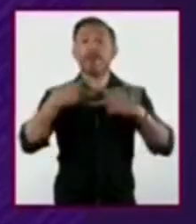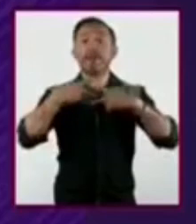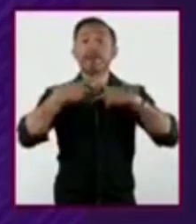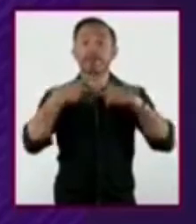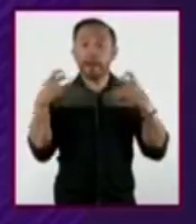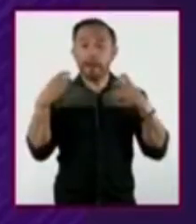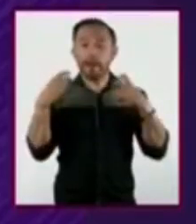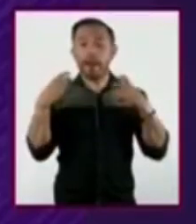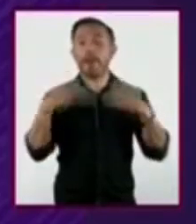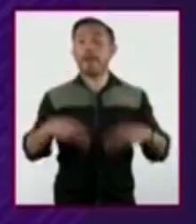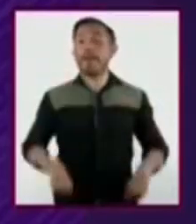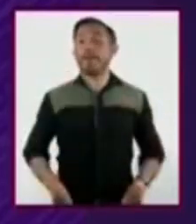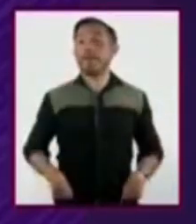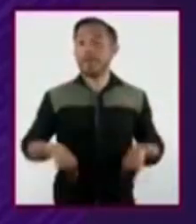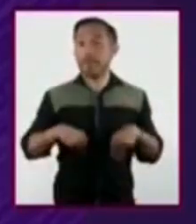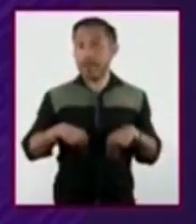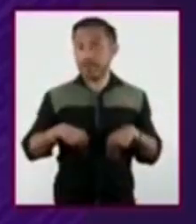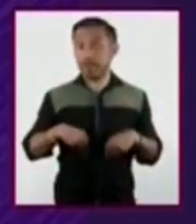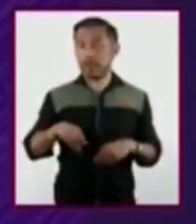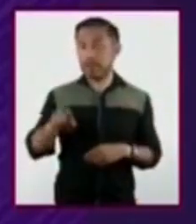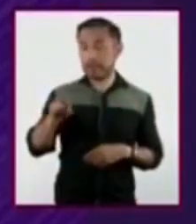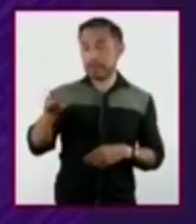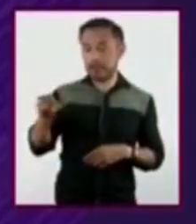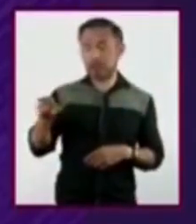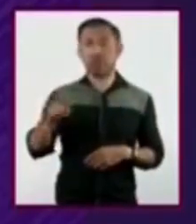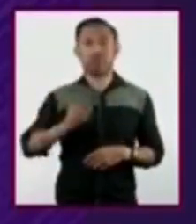pants. He is formal.